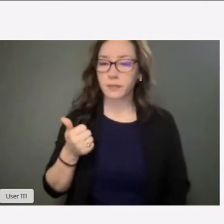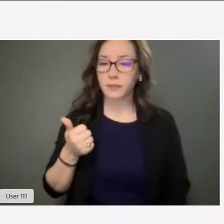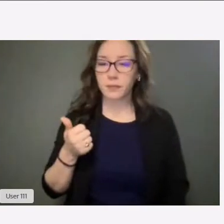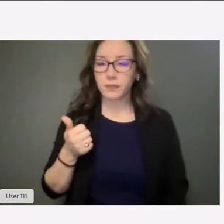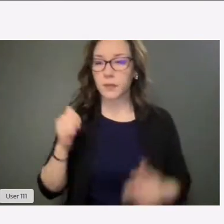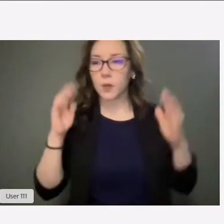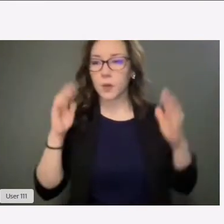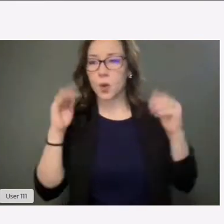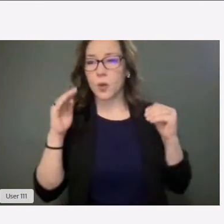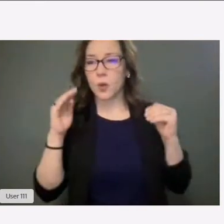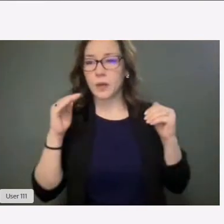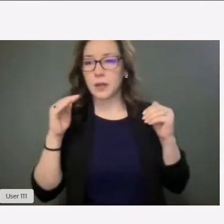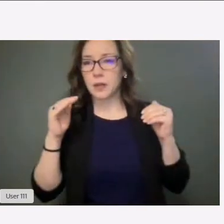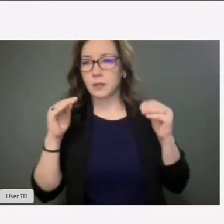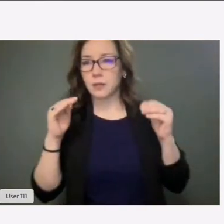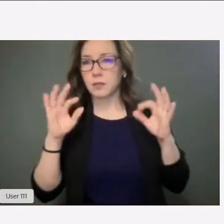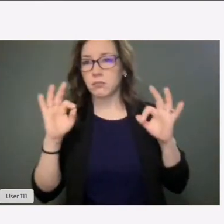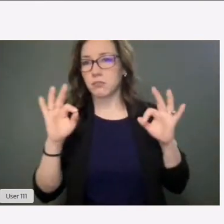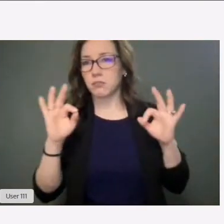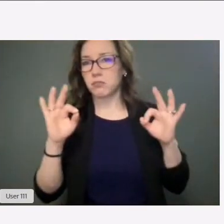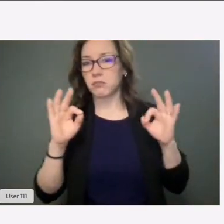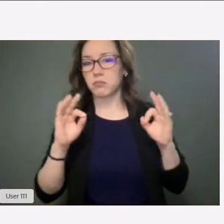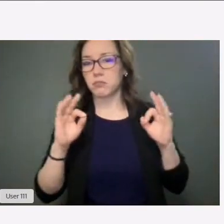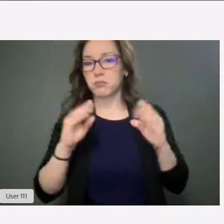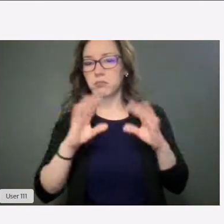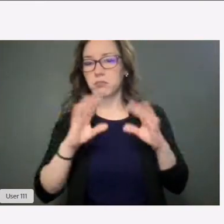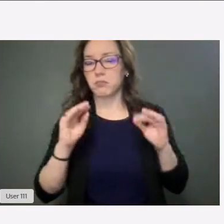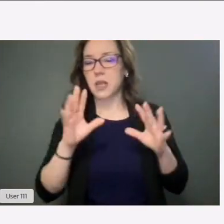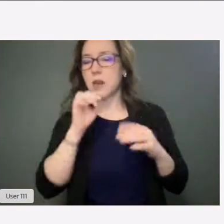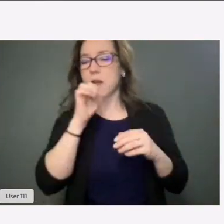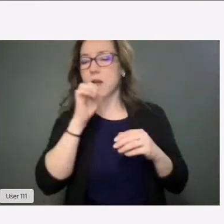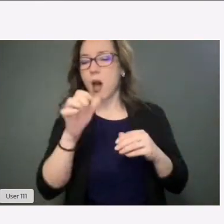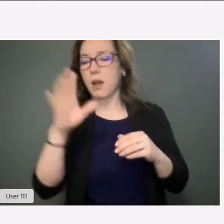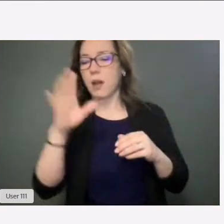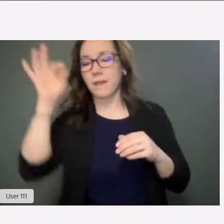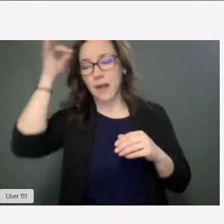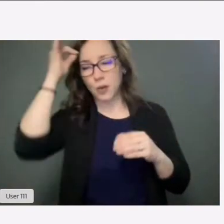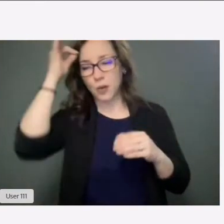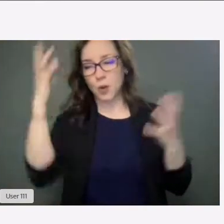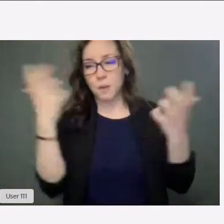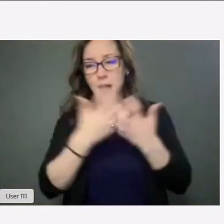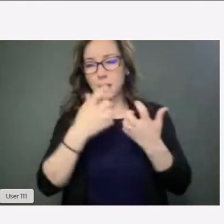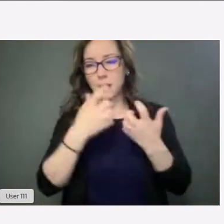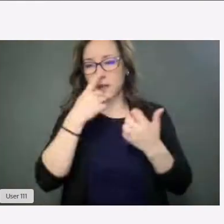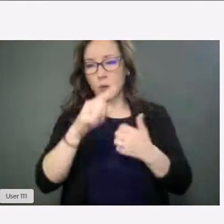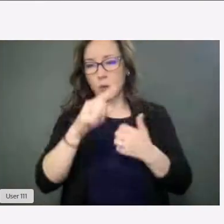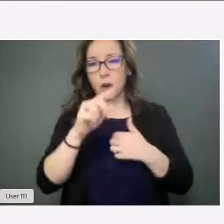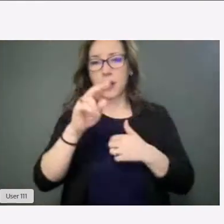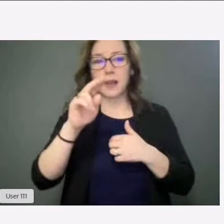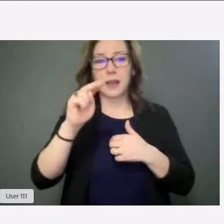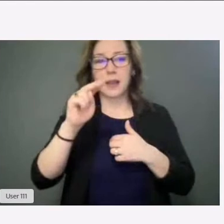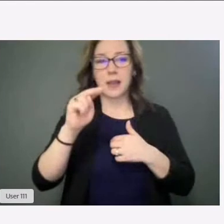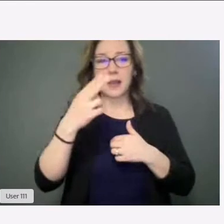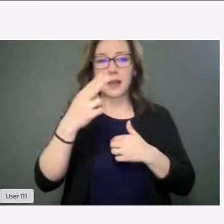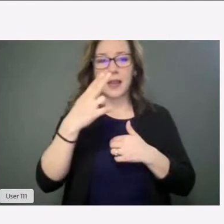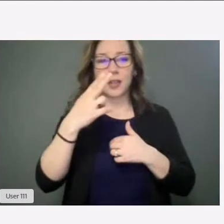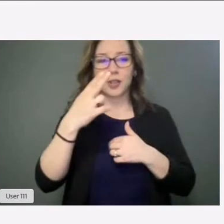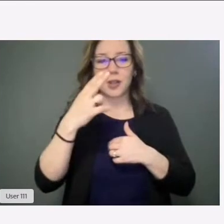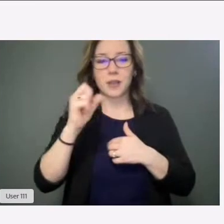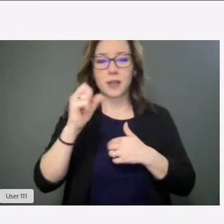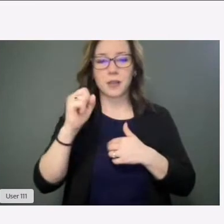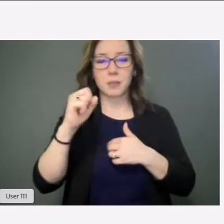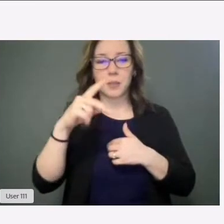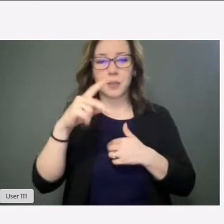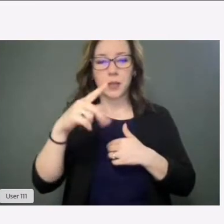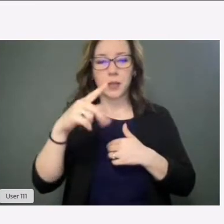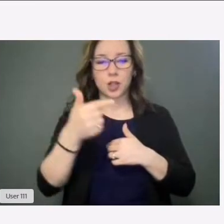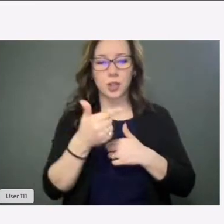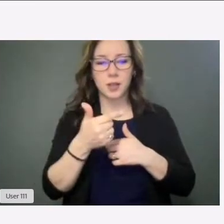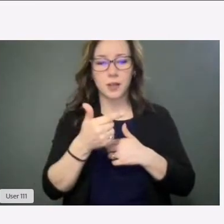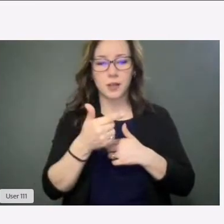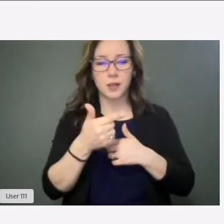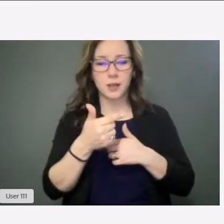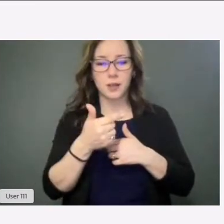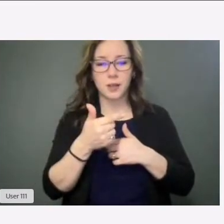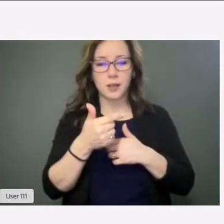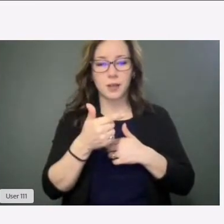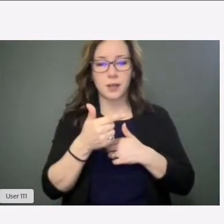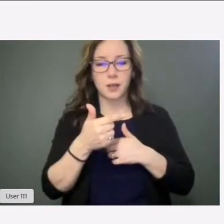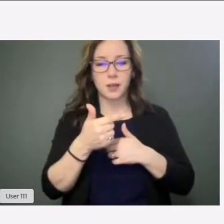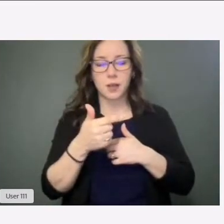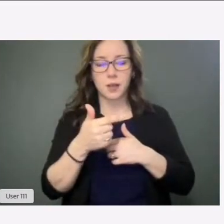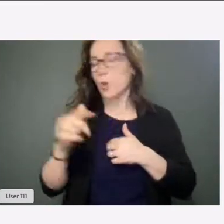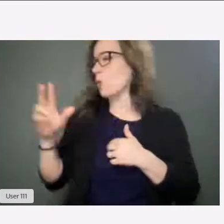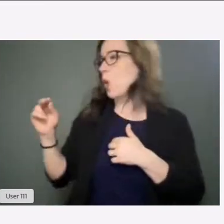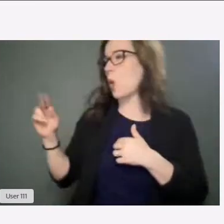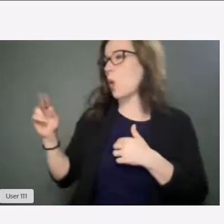an easy one for us. Is there a non-federal match for the HSGP from Ms. Amanda Knight? Great question, and no, there is